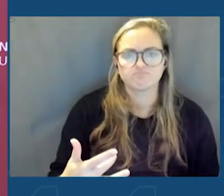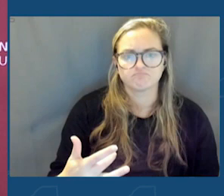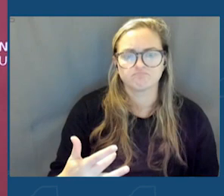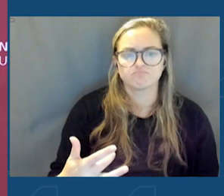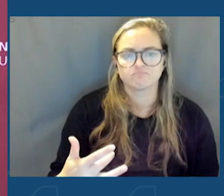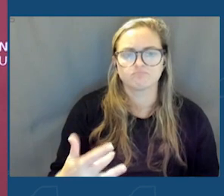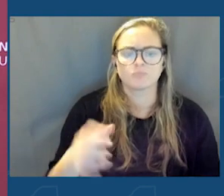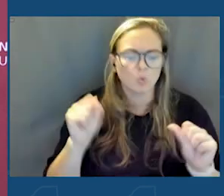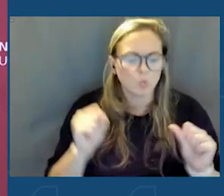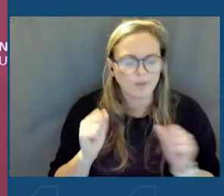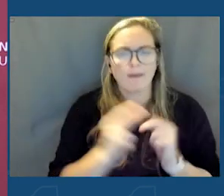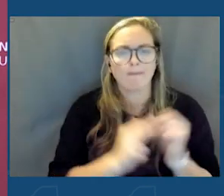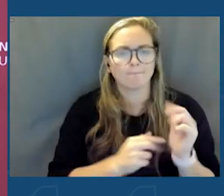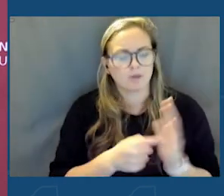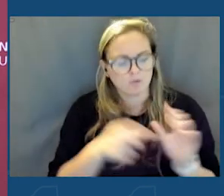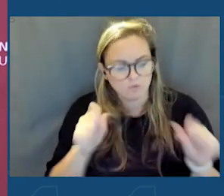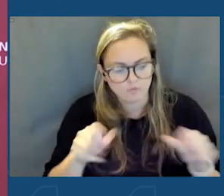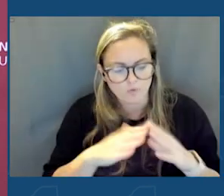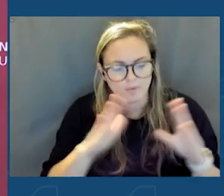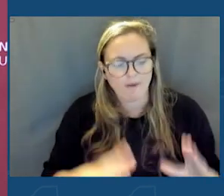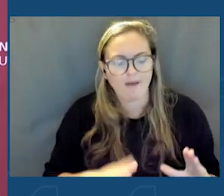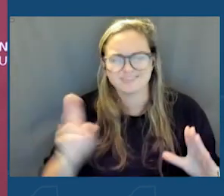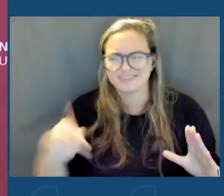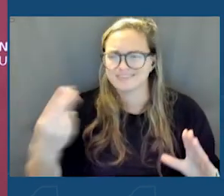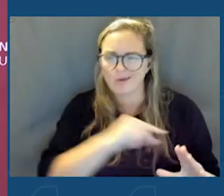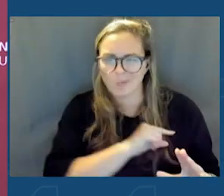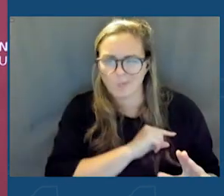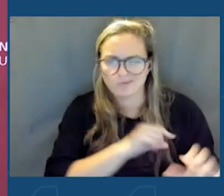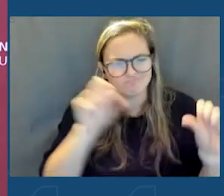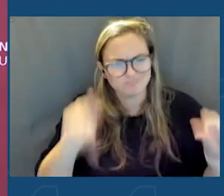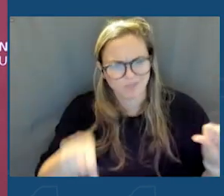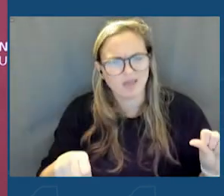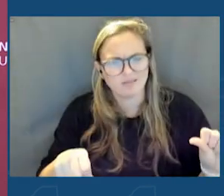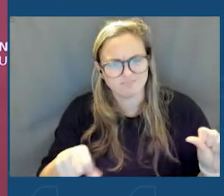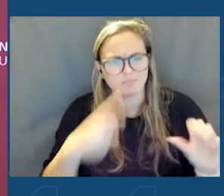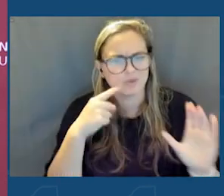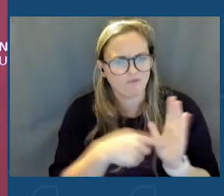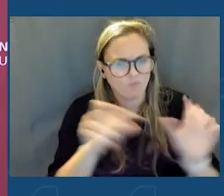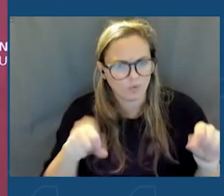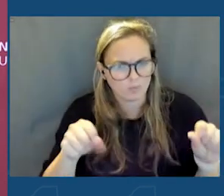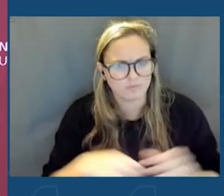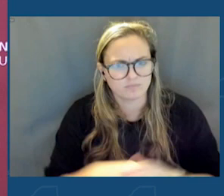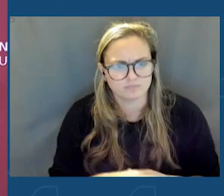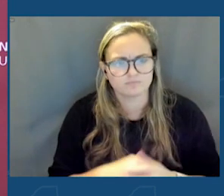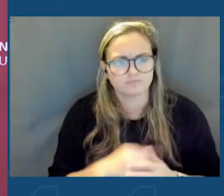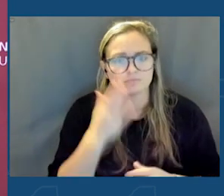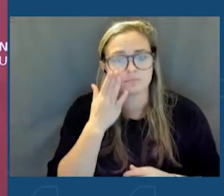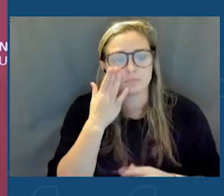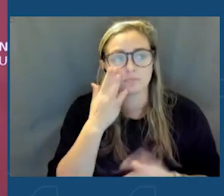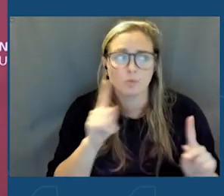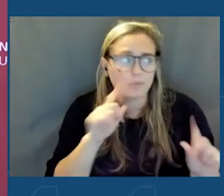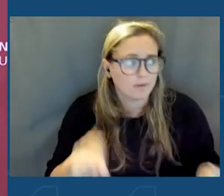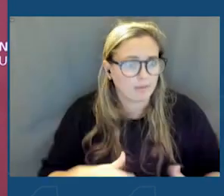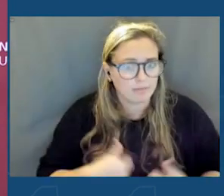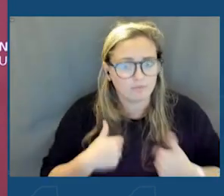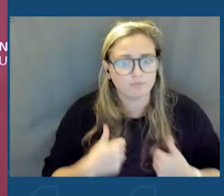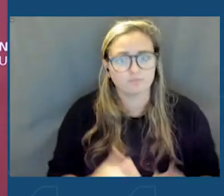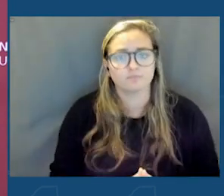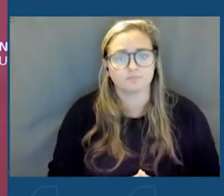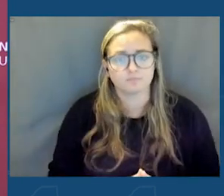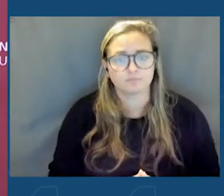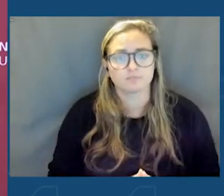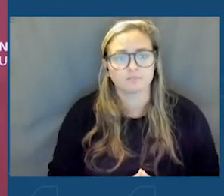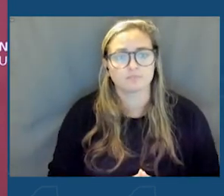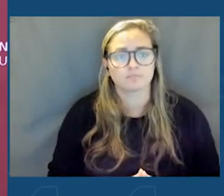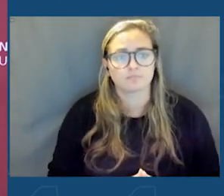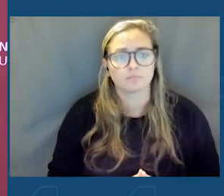build affordable, high-quality, first-class housing for people to live in. And those